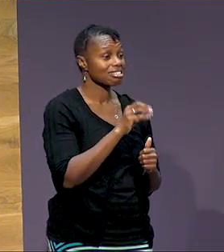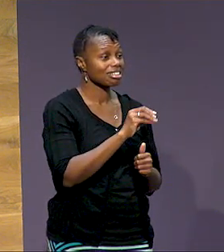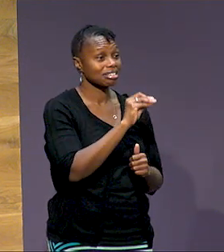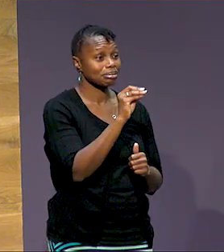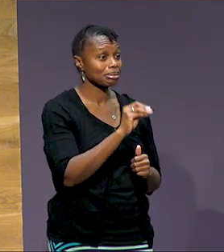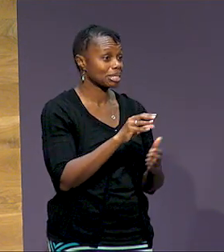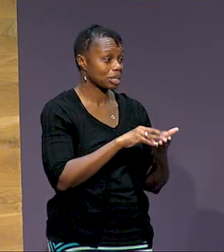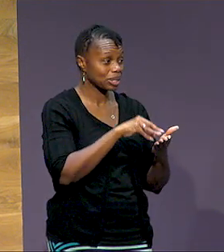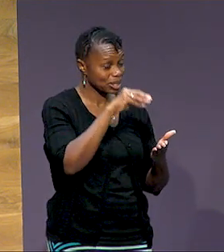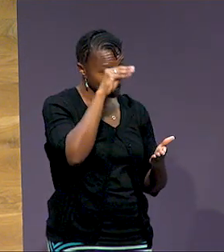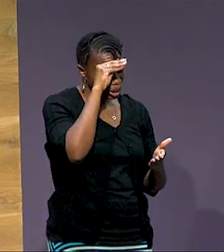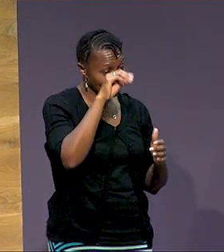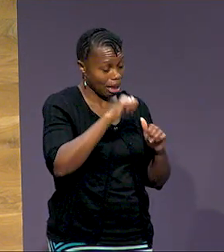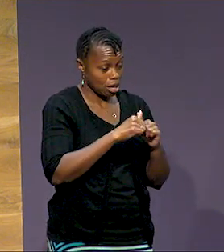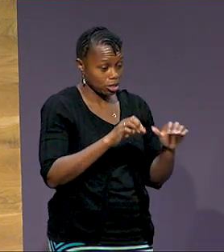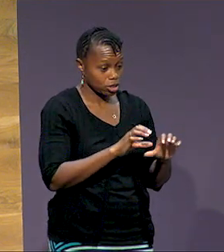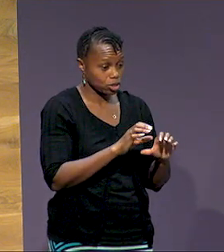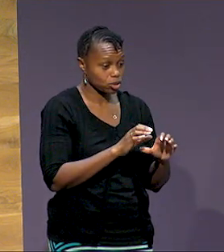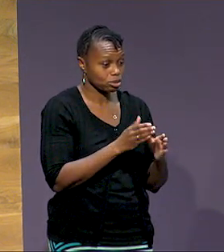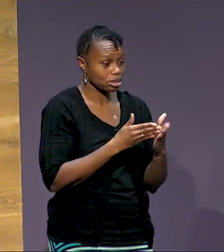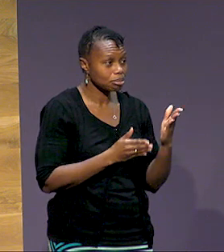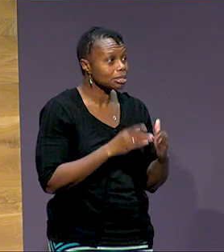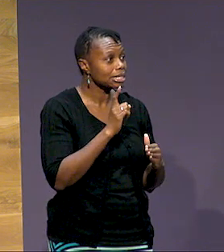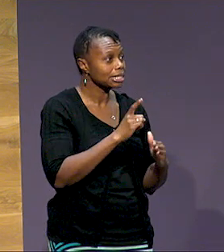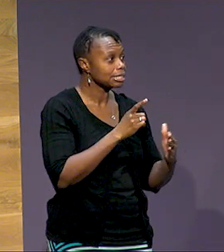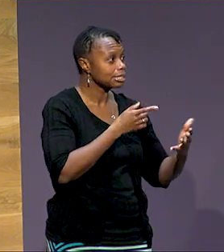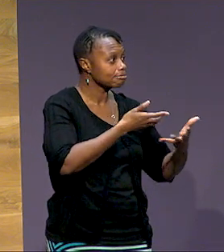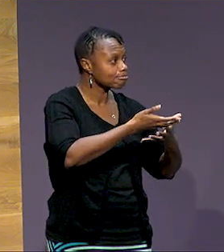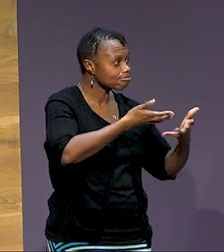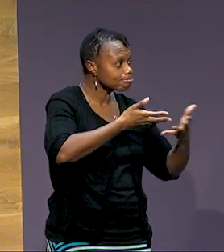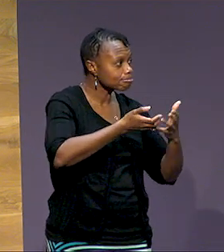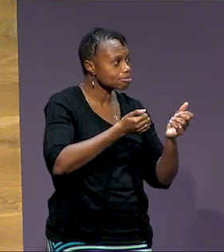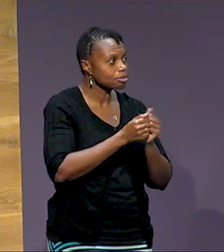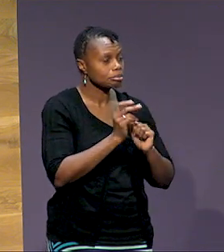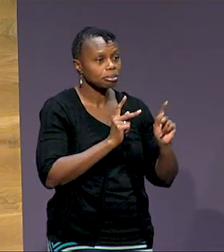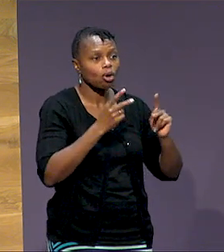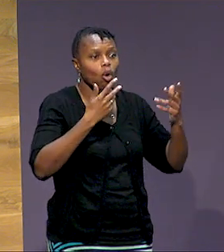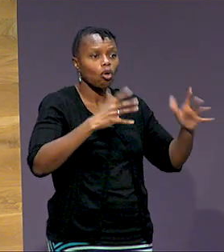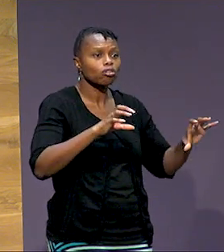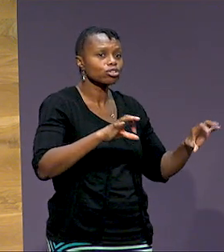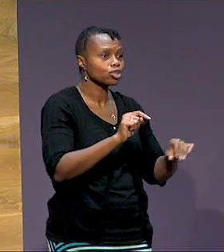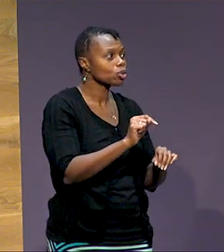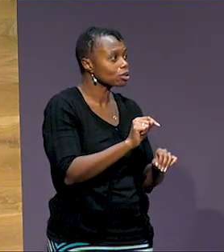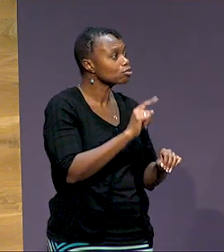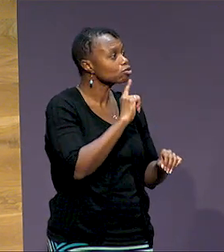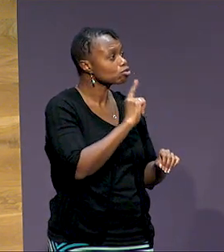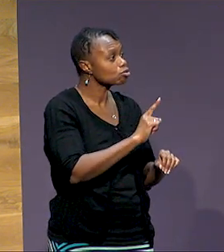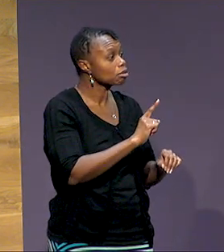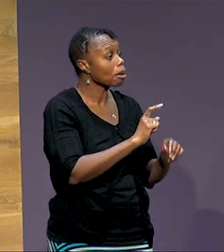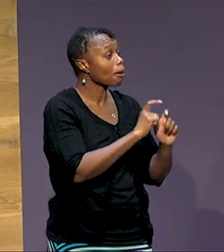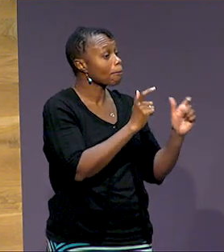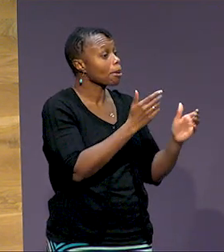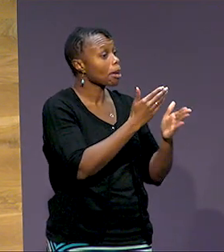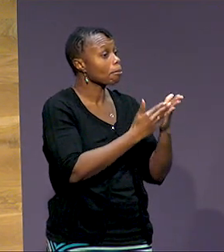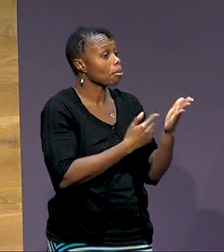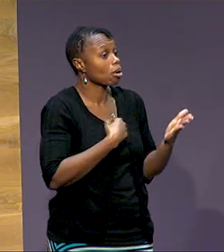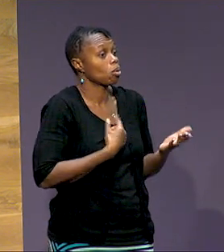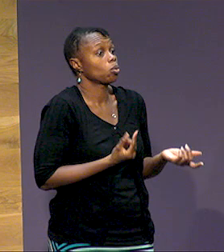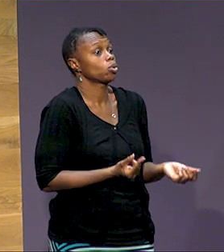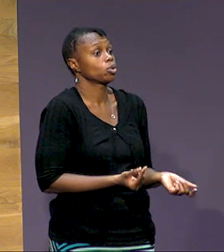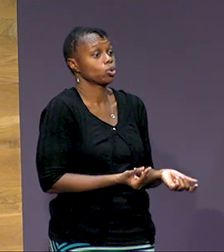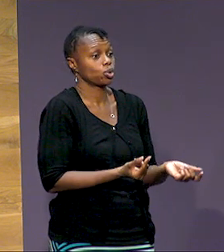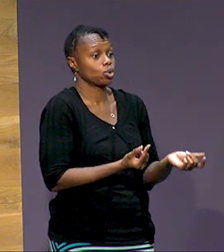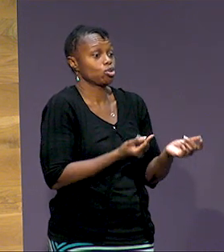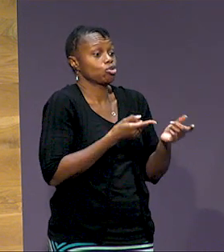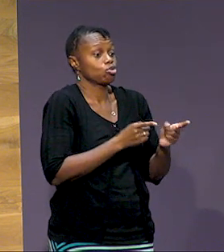anything is just interacting with the people who are already doing it. And when it comes to a big portion of what I try to do in the margins